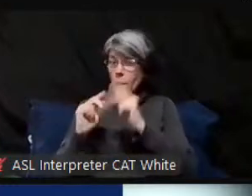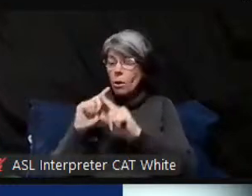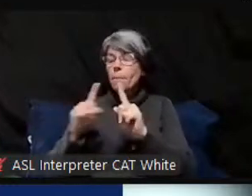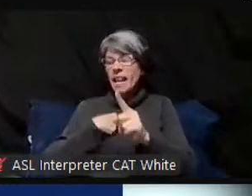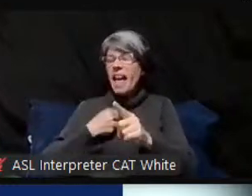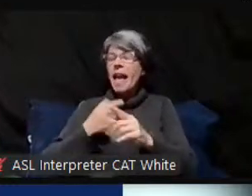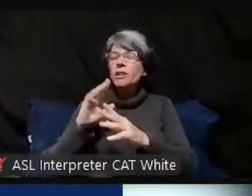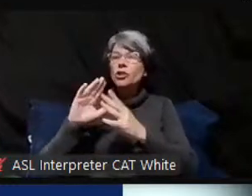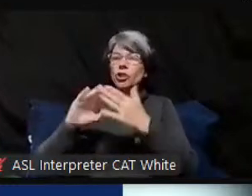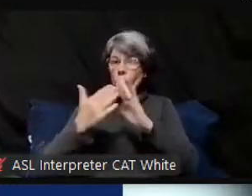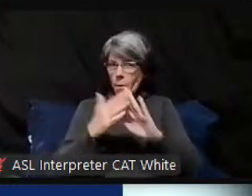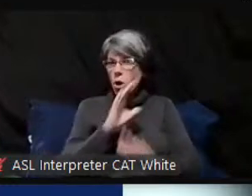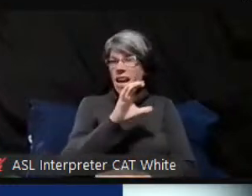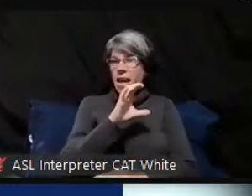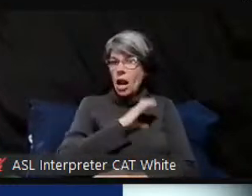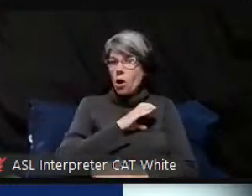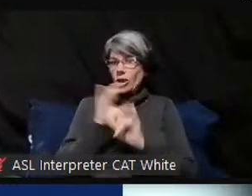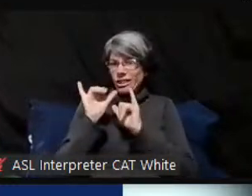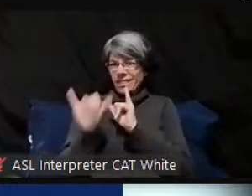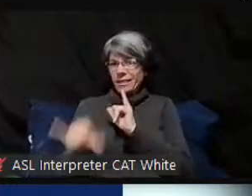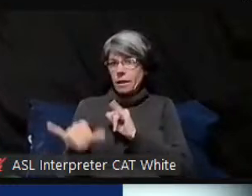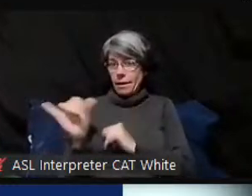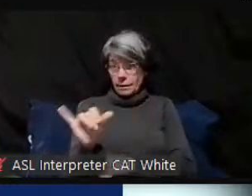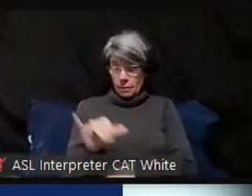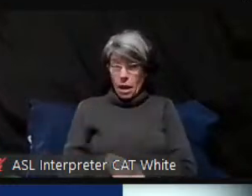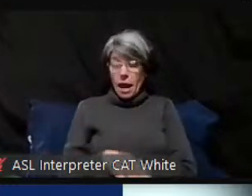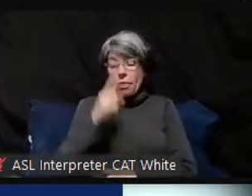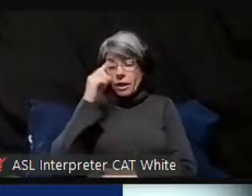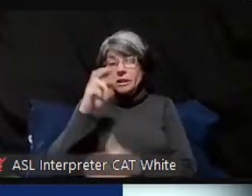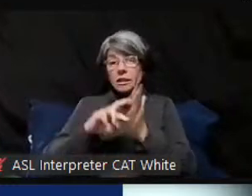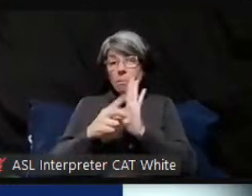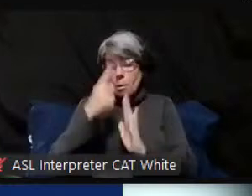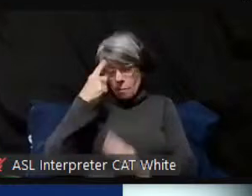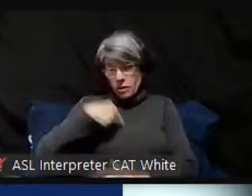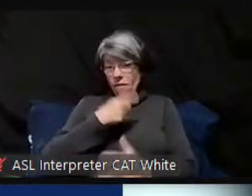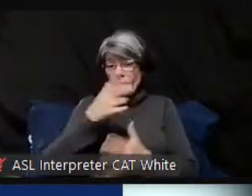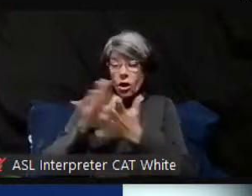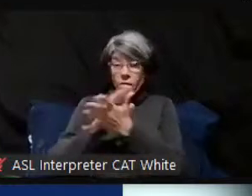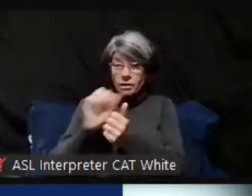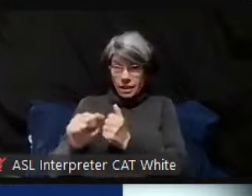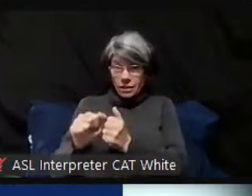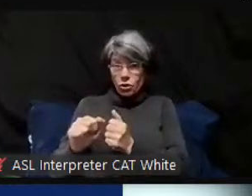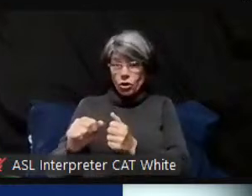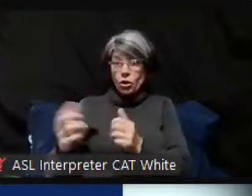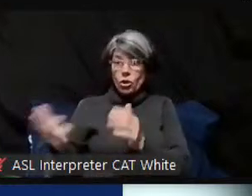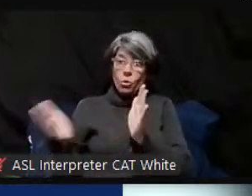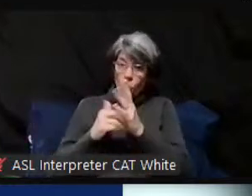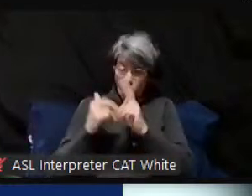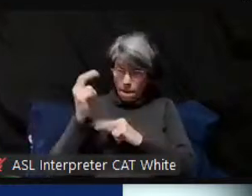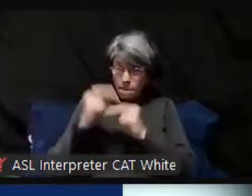community character is retained. This is the purpose of our disaster rebuild ordinance, in